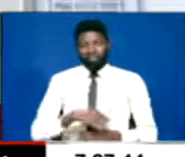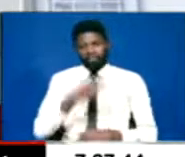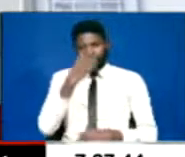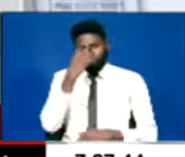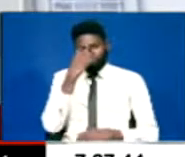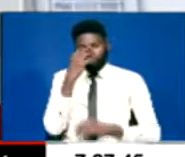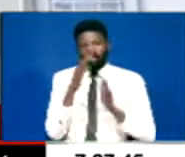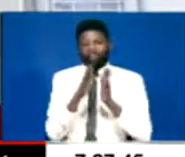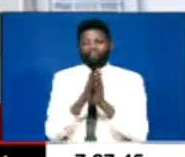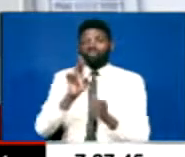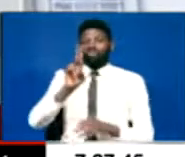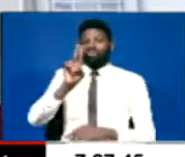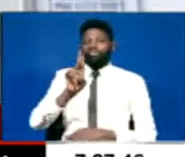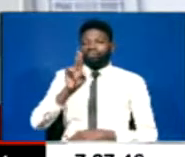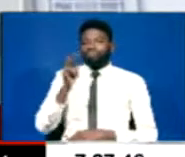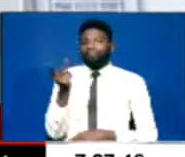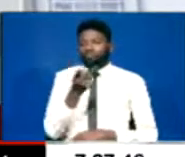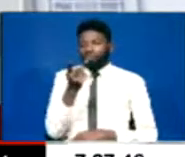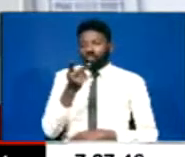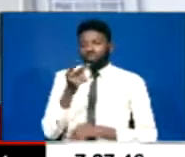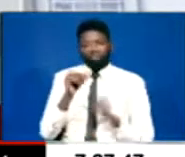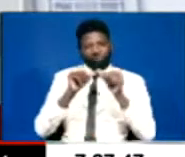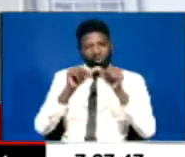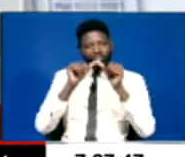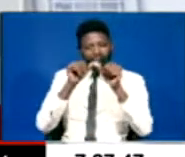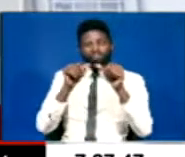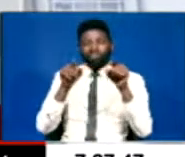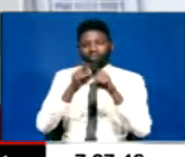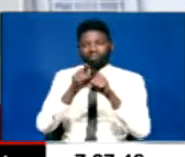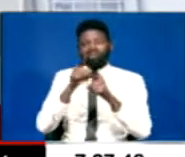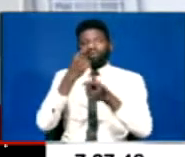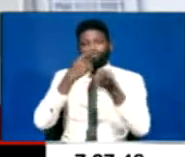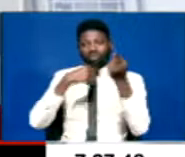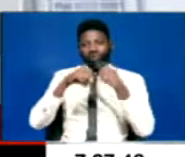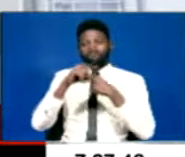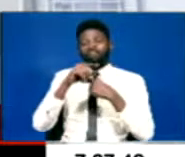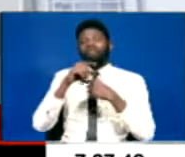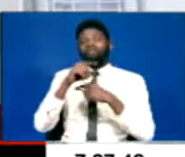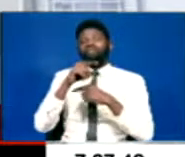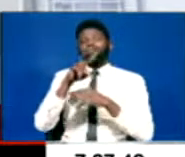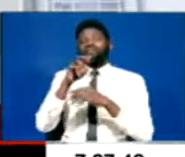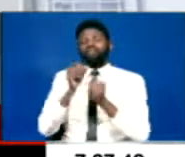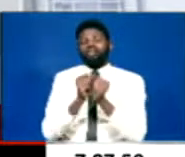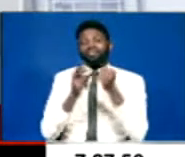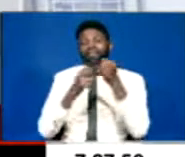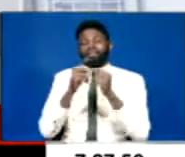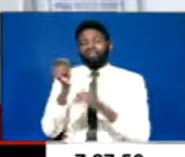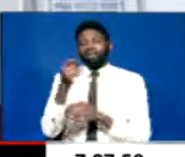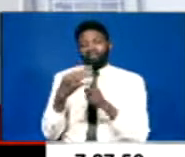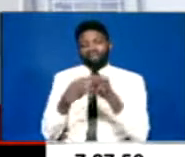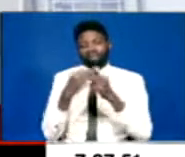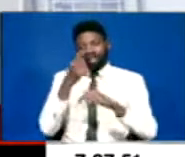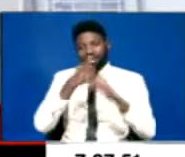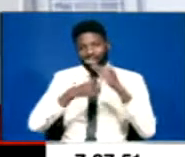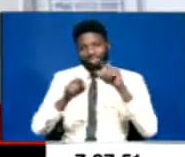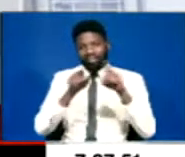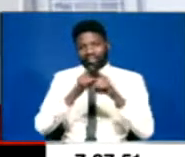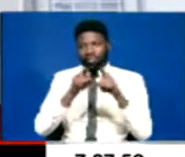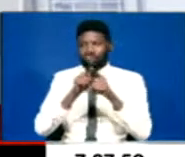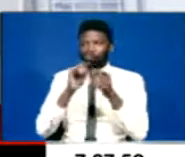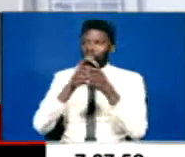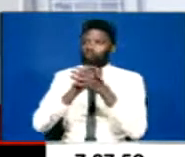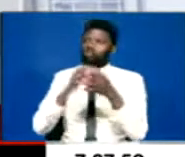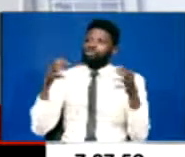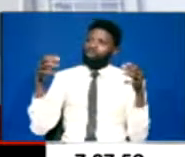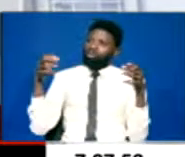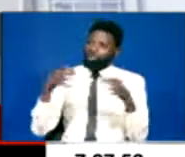Uhuru, would retain the presidency in August 2017, this time under a unified Jubilee Party. Despite